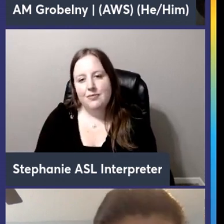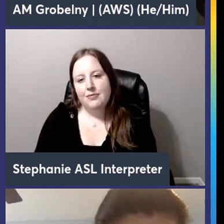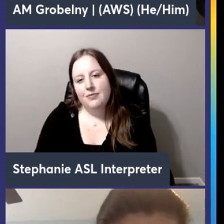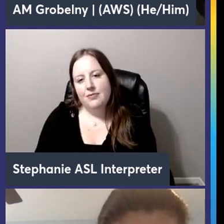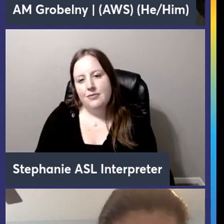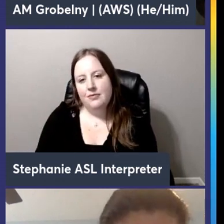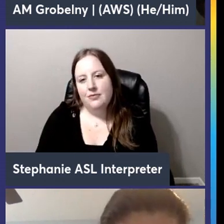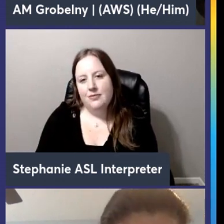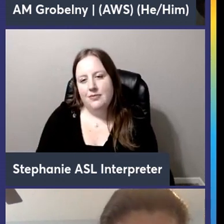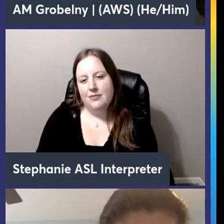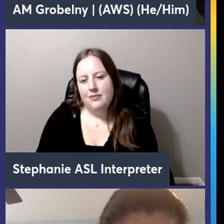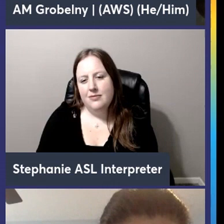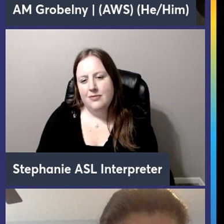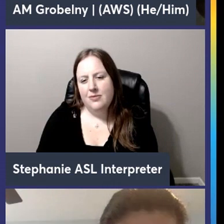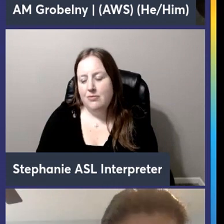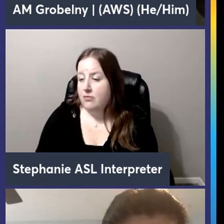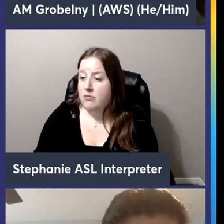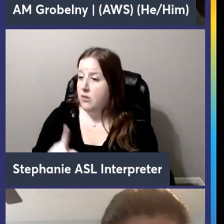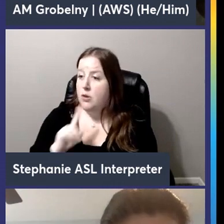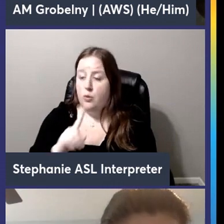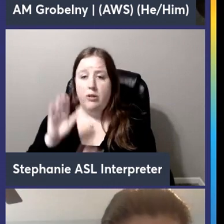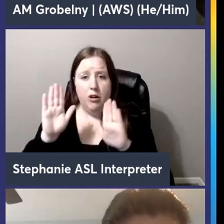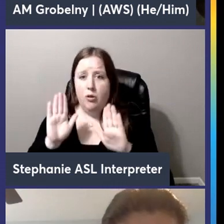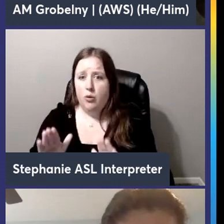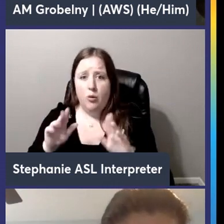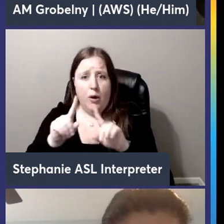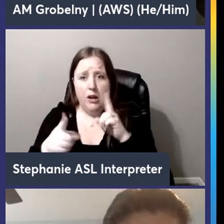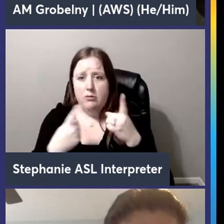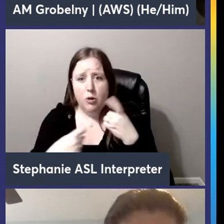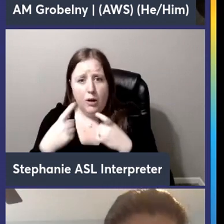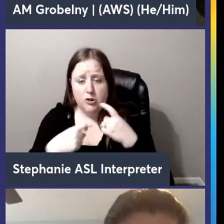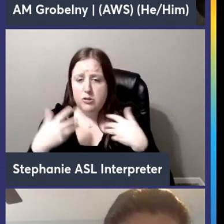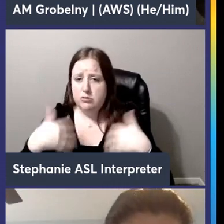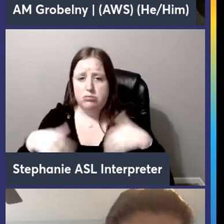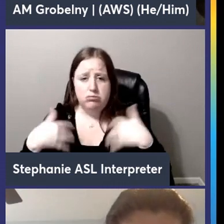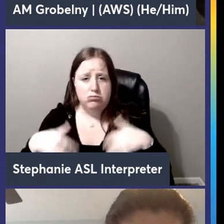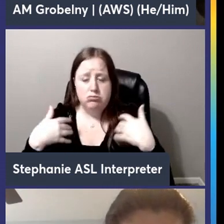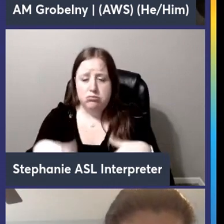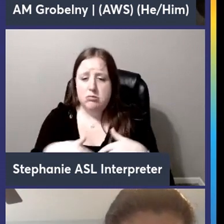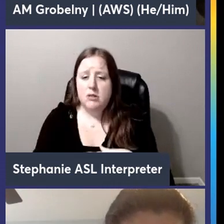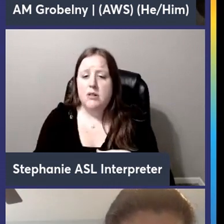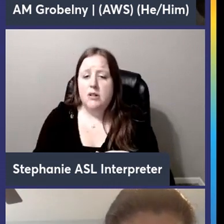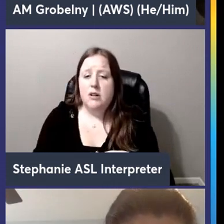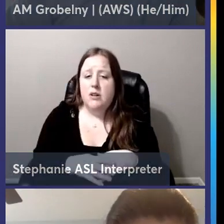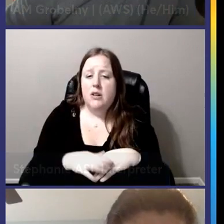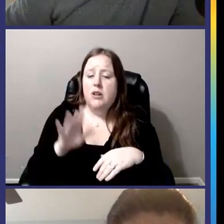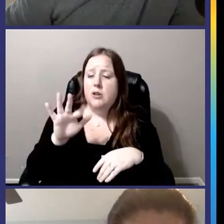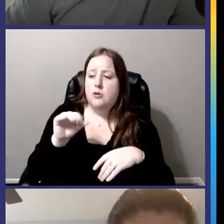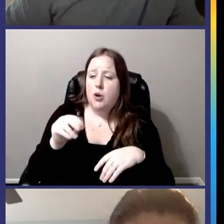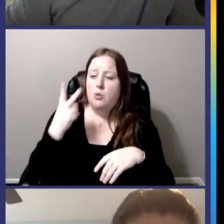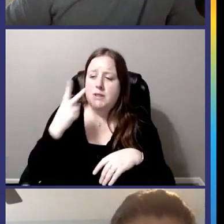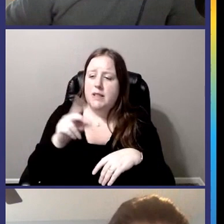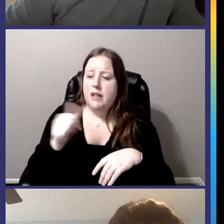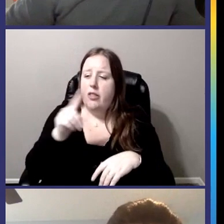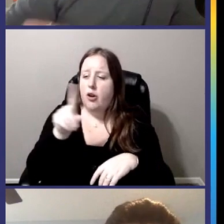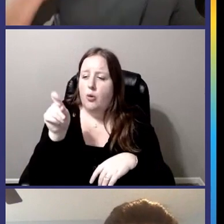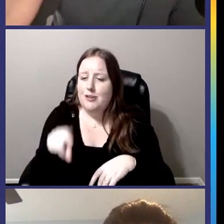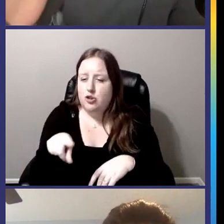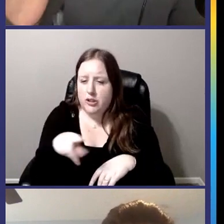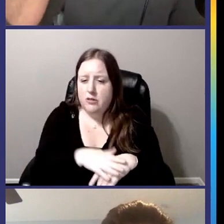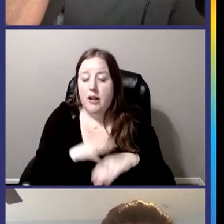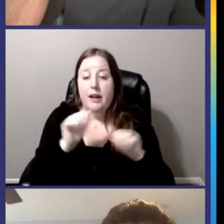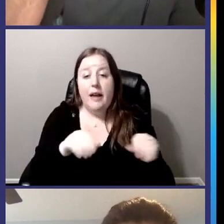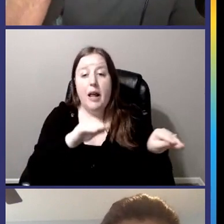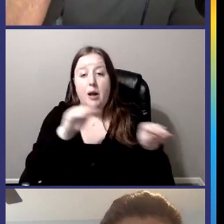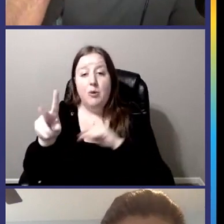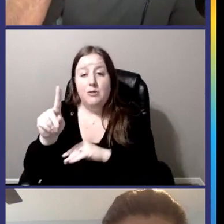Yeah, right. Here's an interesting question. These are great questions that are flowing in here. So I'm going to take the second one first. This is an interesting one. Can I move the